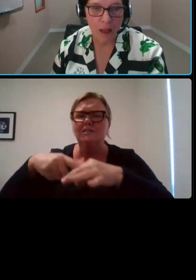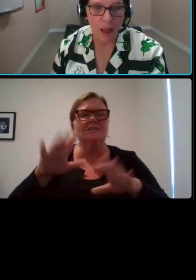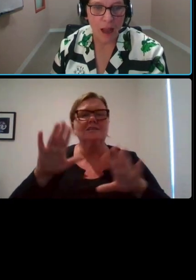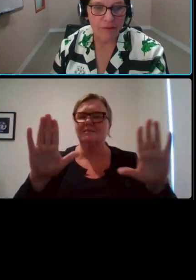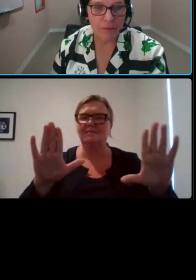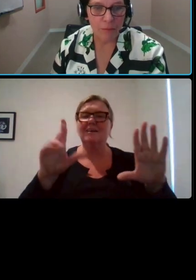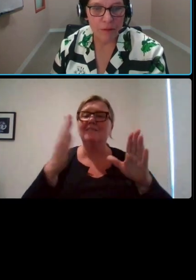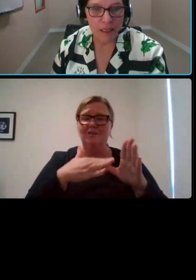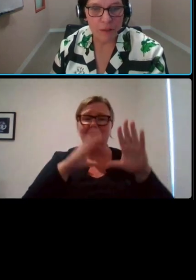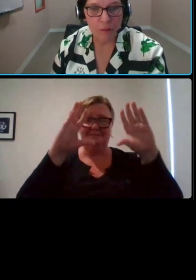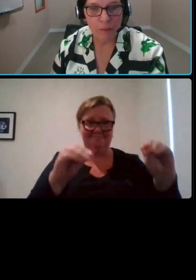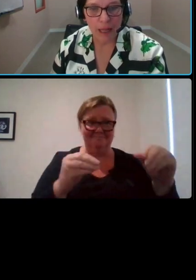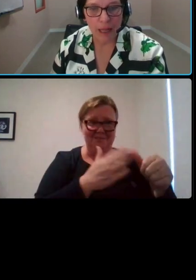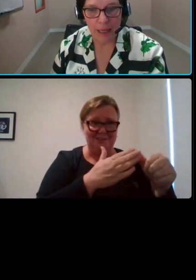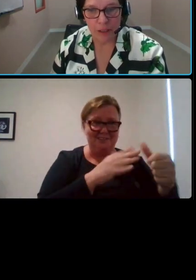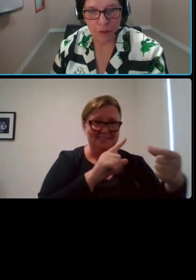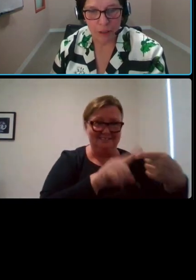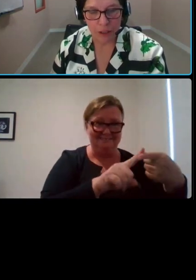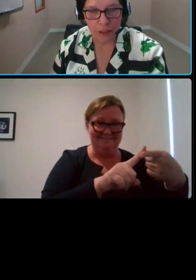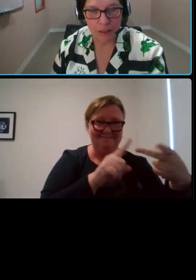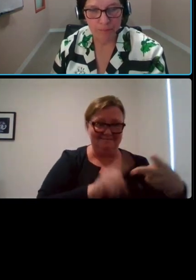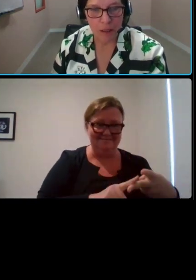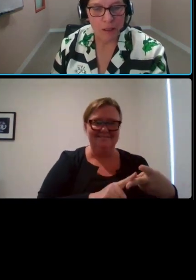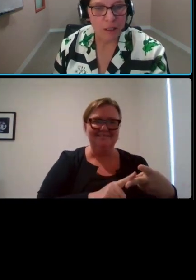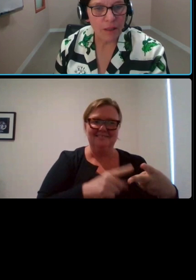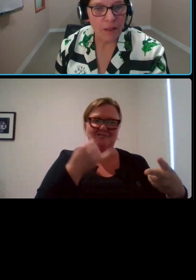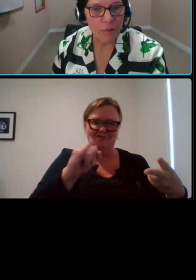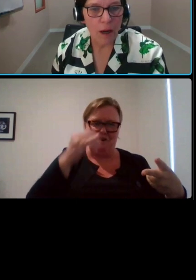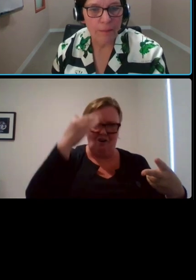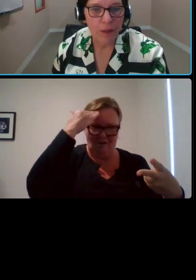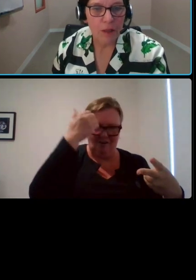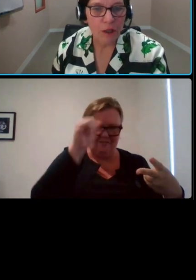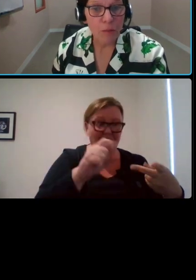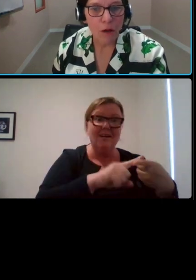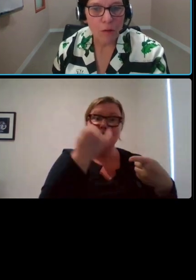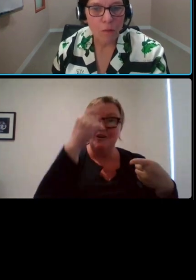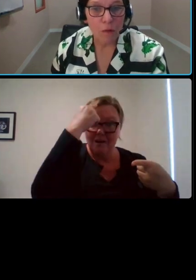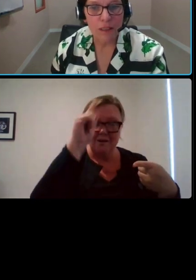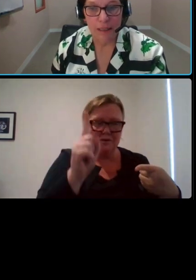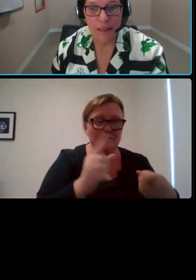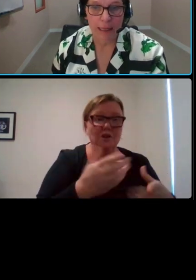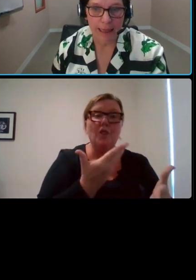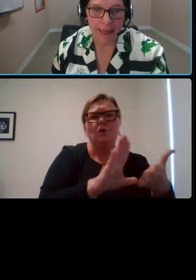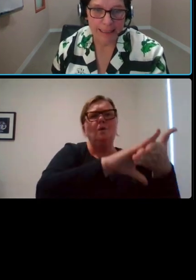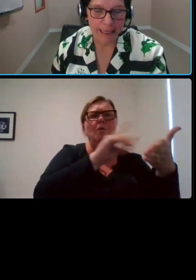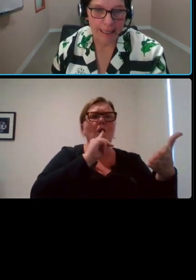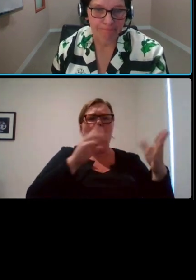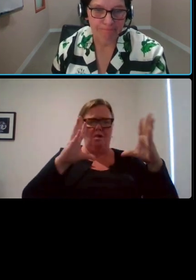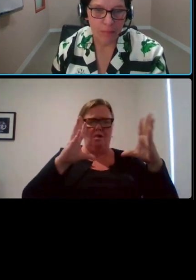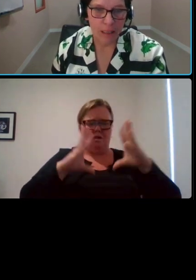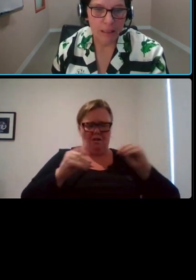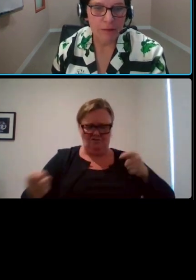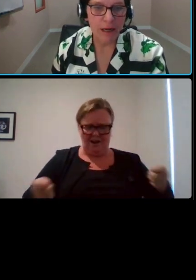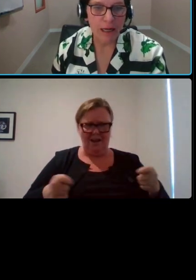model. After Mel presents, we will be able to answer your questions. So myth number one, the new model will deregulate aged